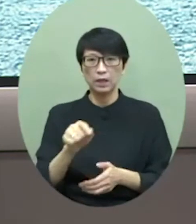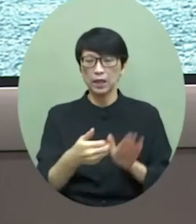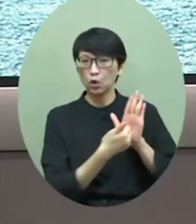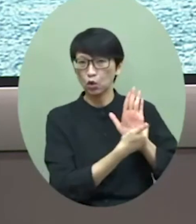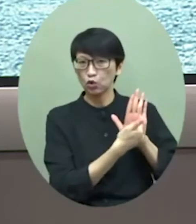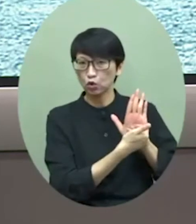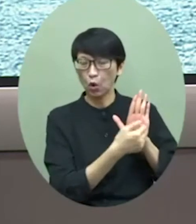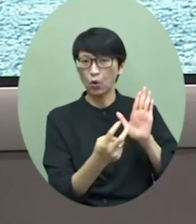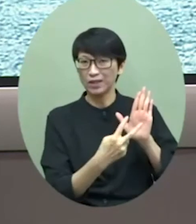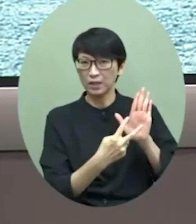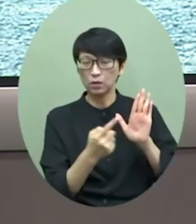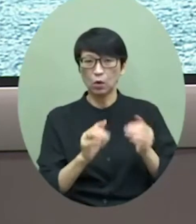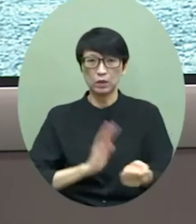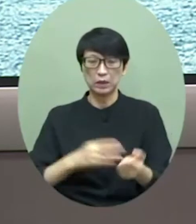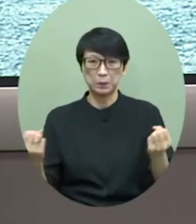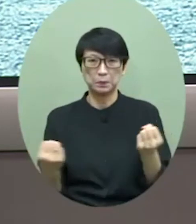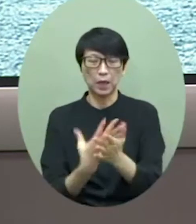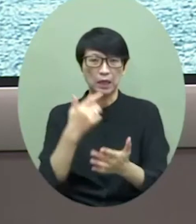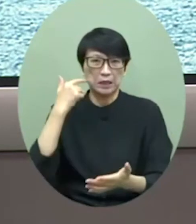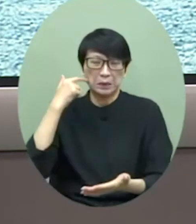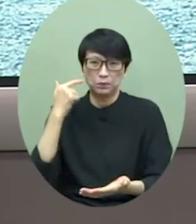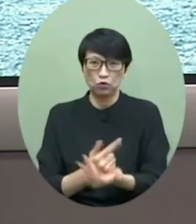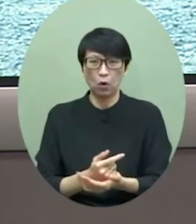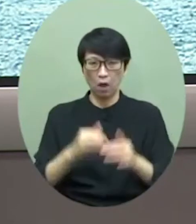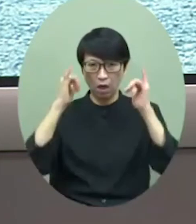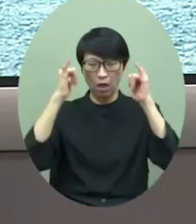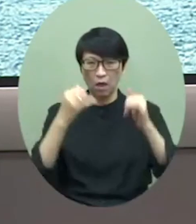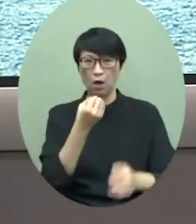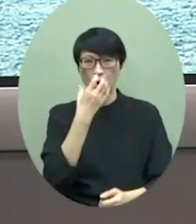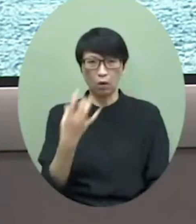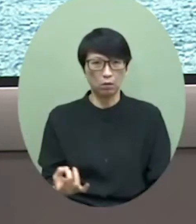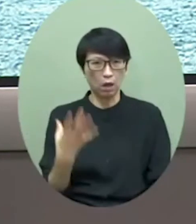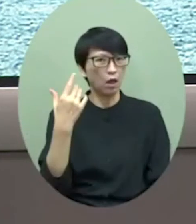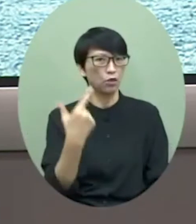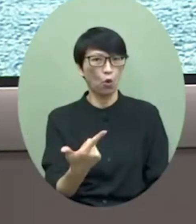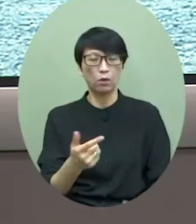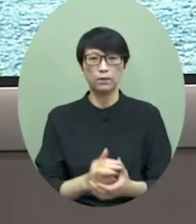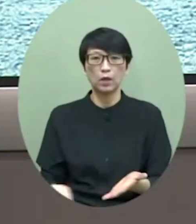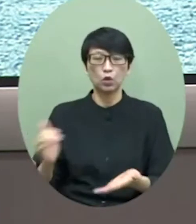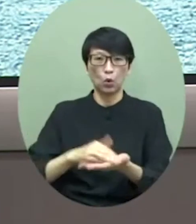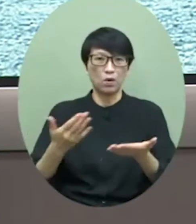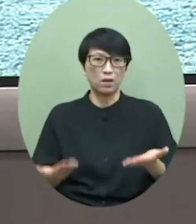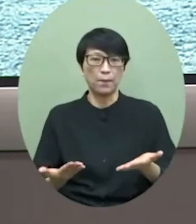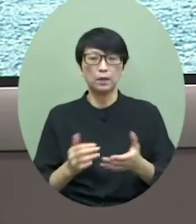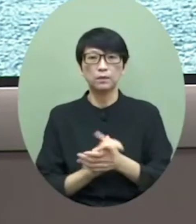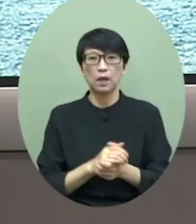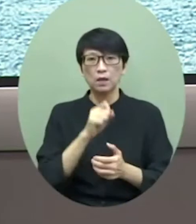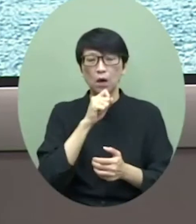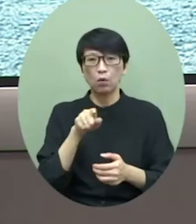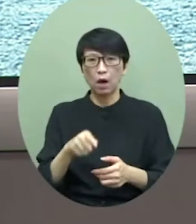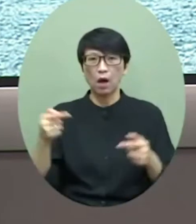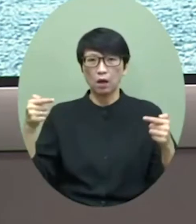homes for the elderly, but we managed to stave that off. But now we've seen outbreaks at various residential care homes. And then so